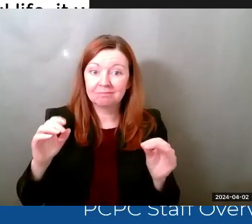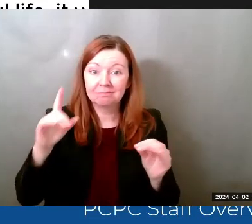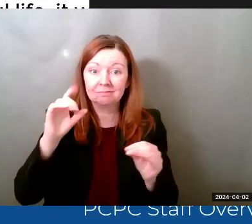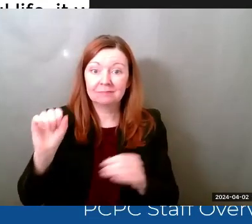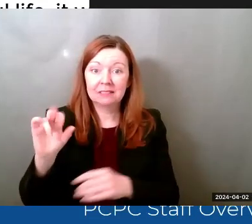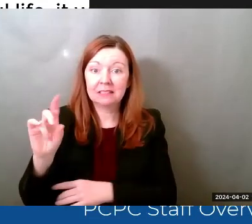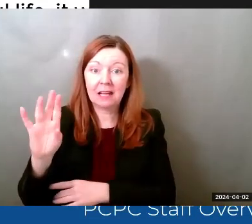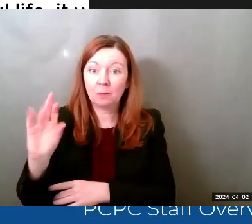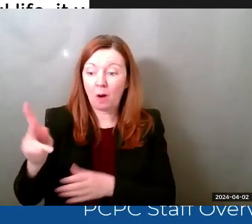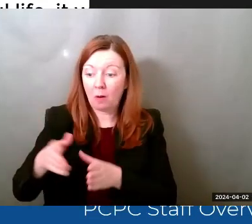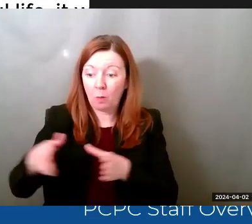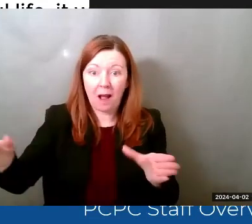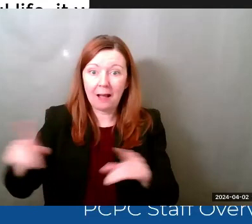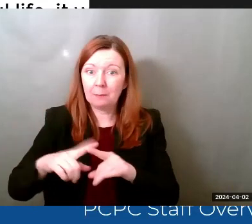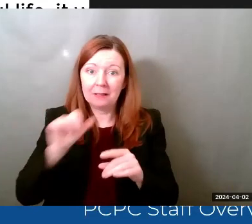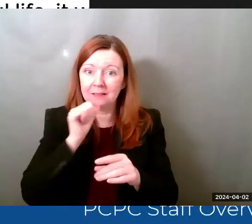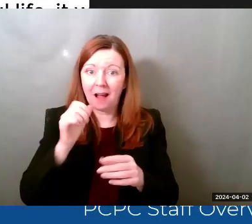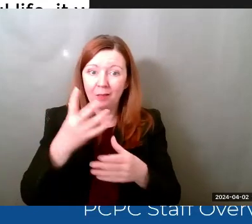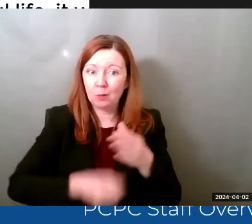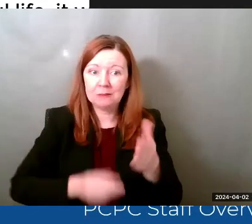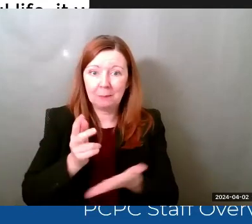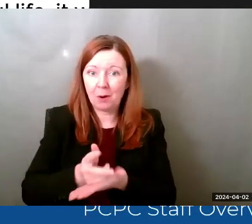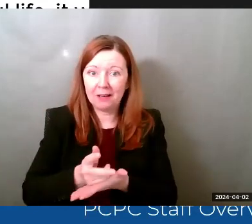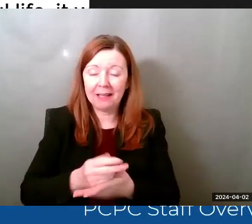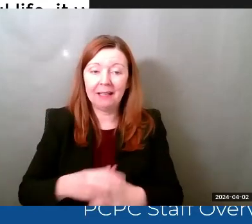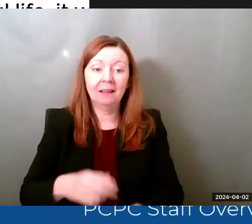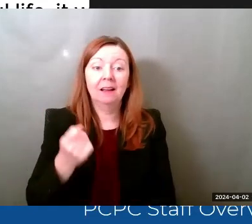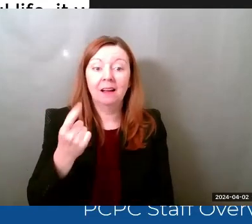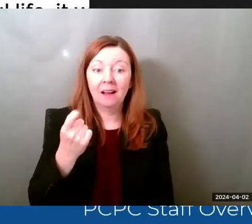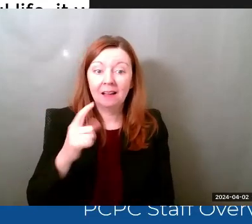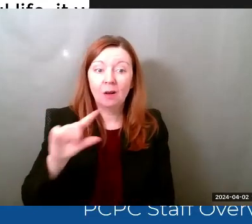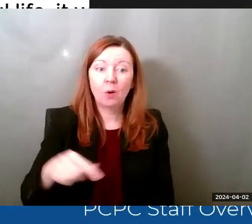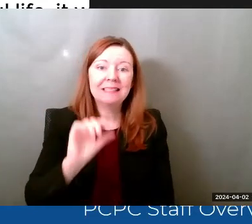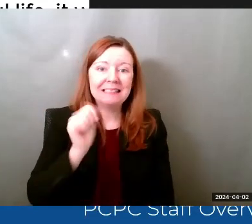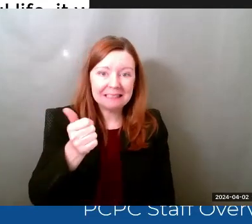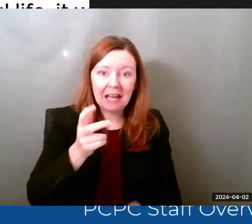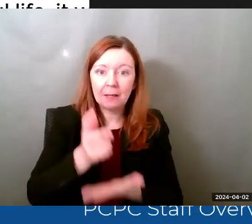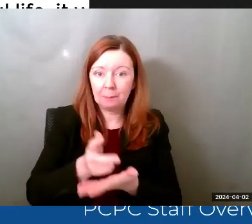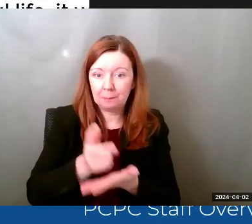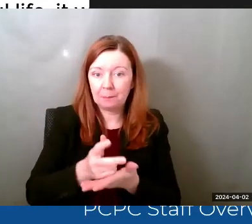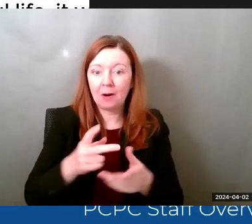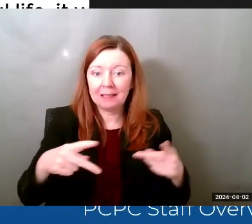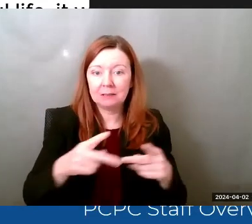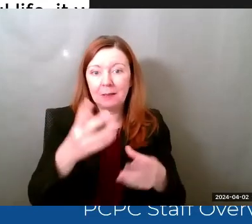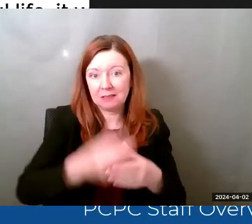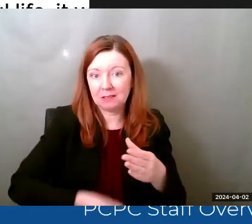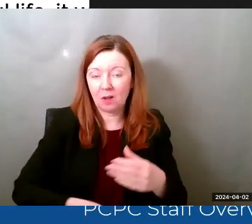sidewalk widening. And on 11th Street, there would only be 10 parking spaces lost.